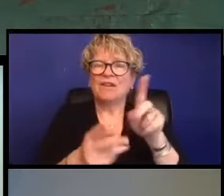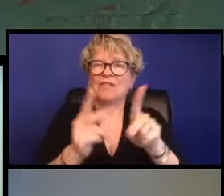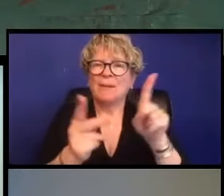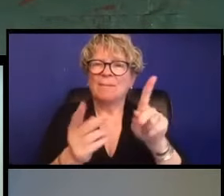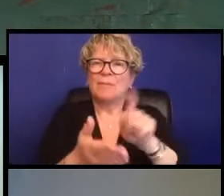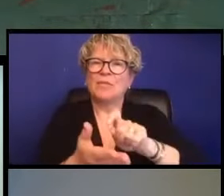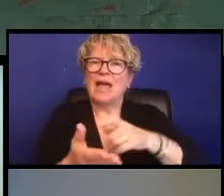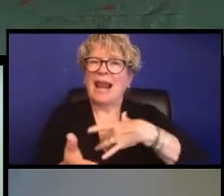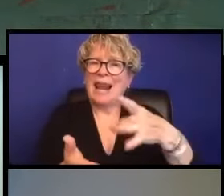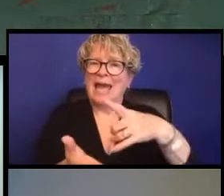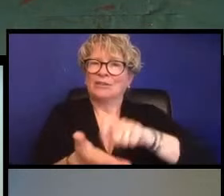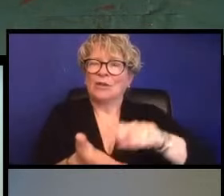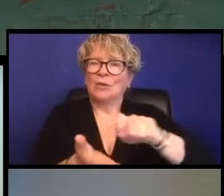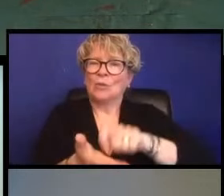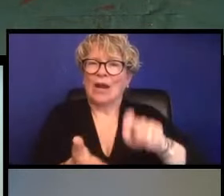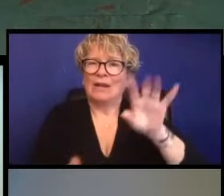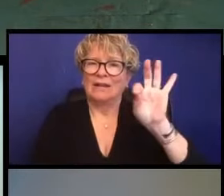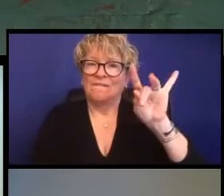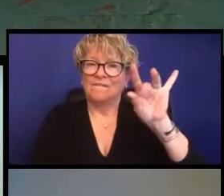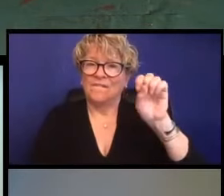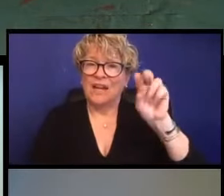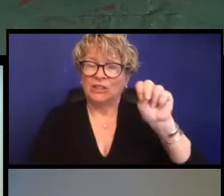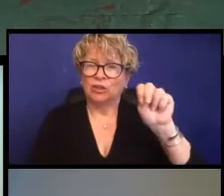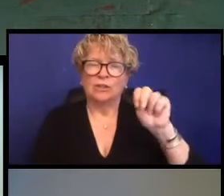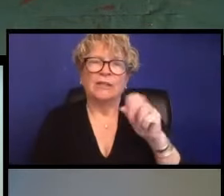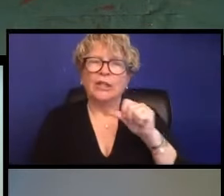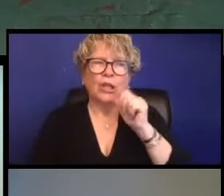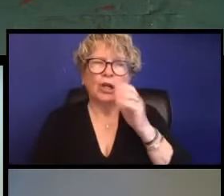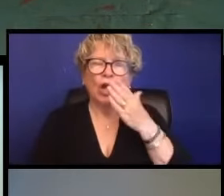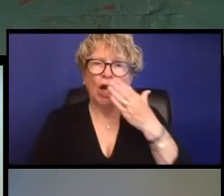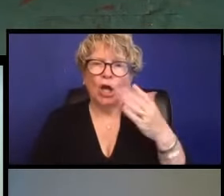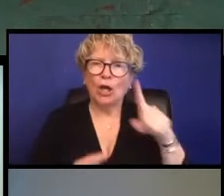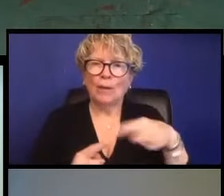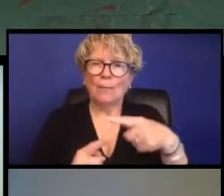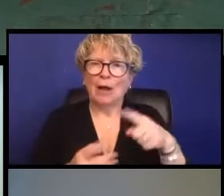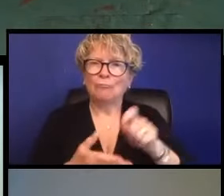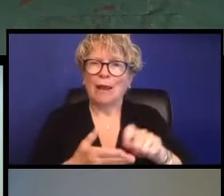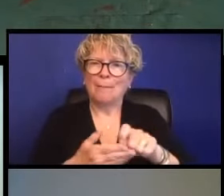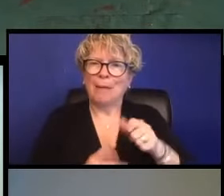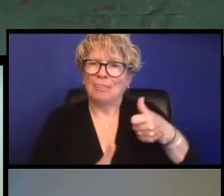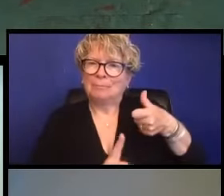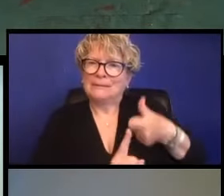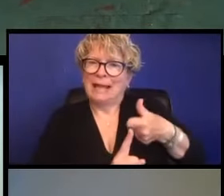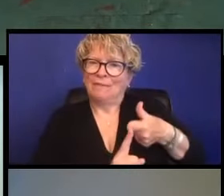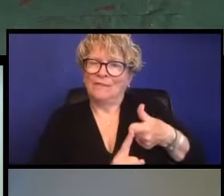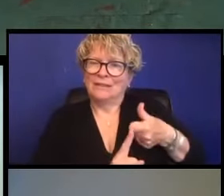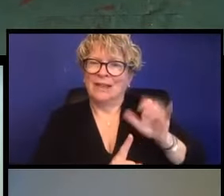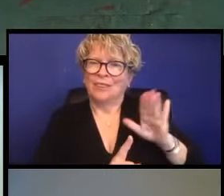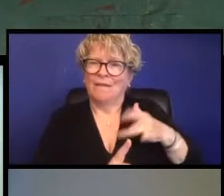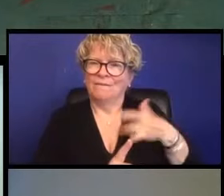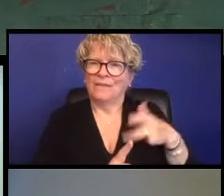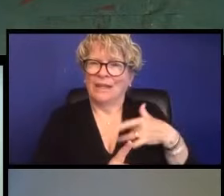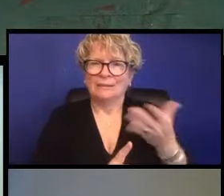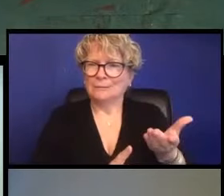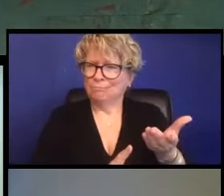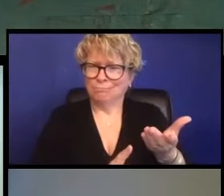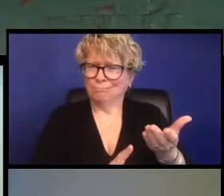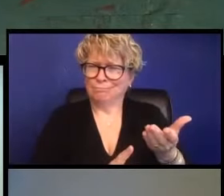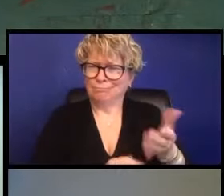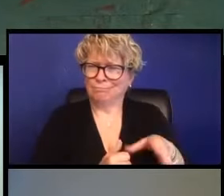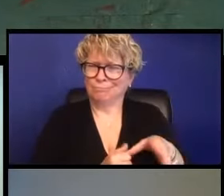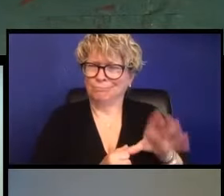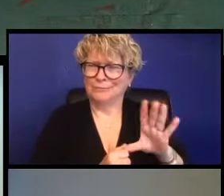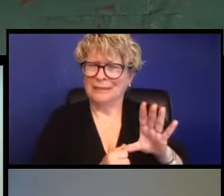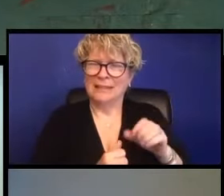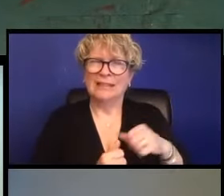fiction are not very good about writing about themselves and their feelings. And this can actually like be kind of hard